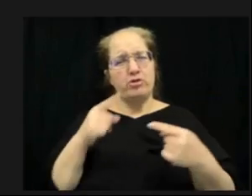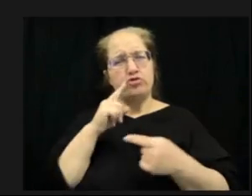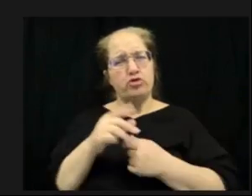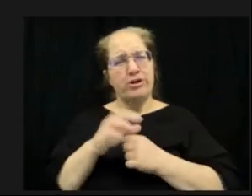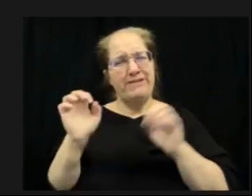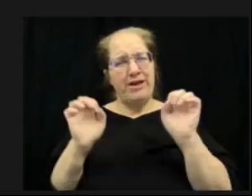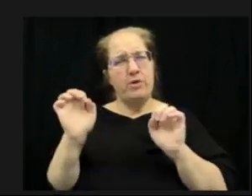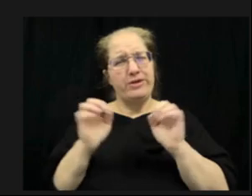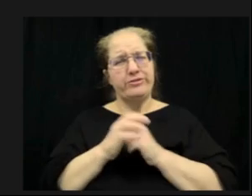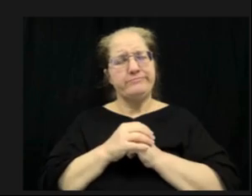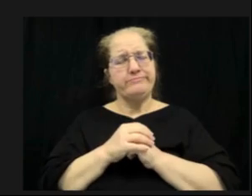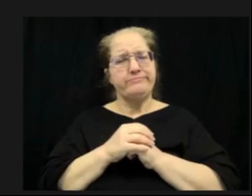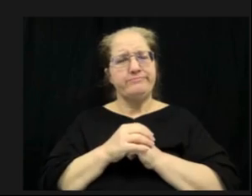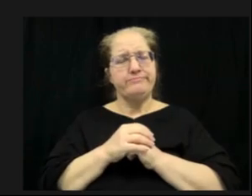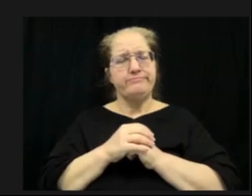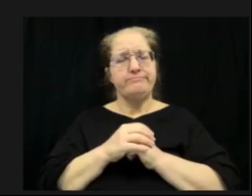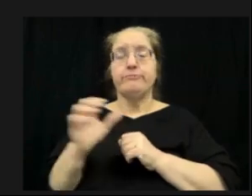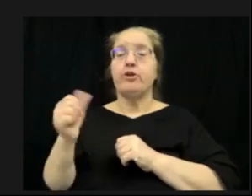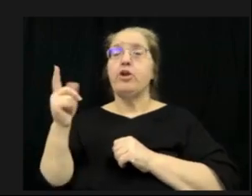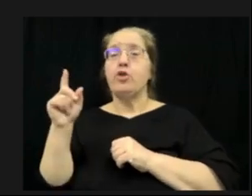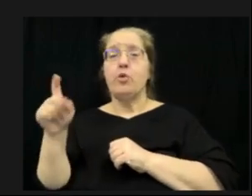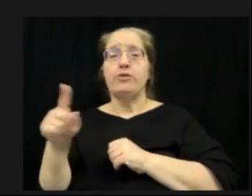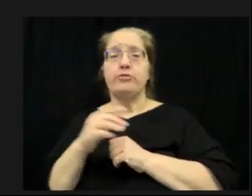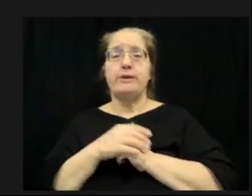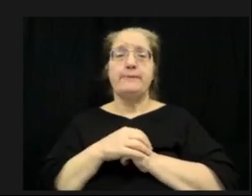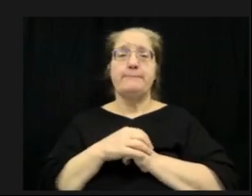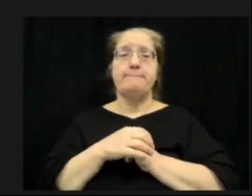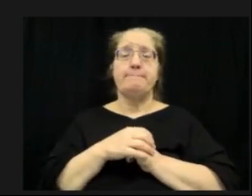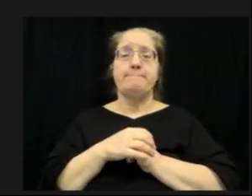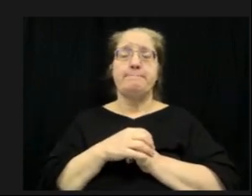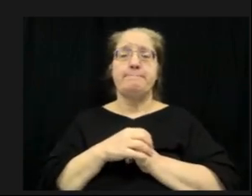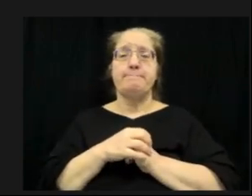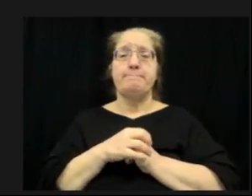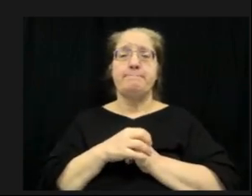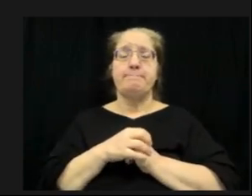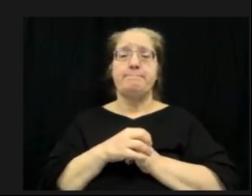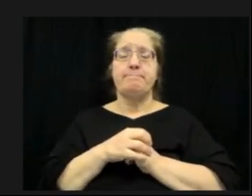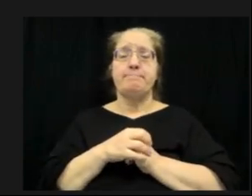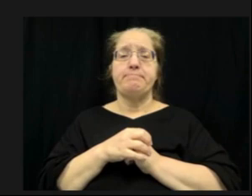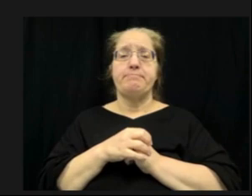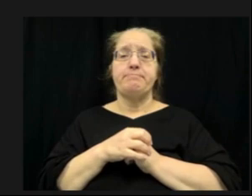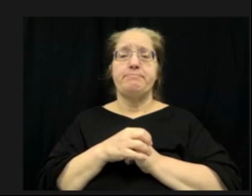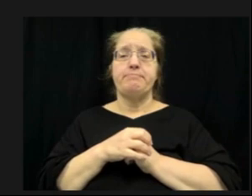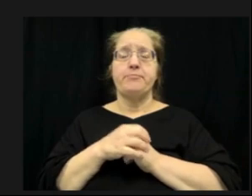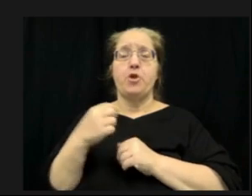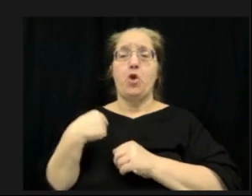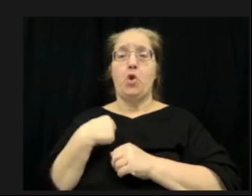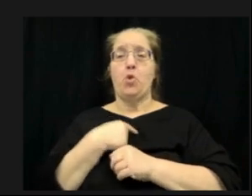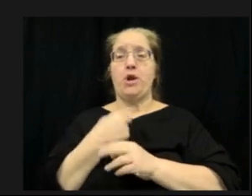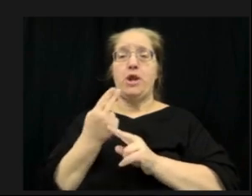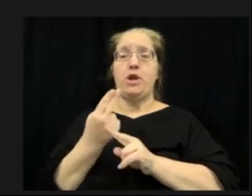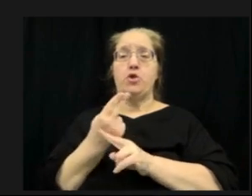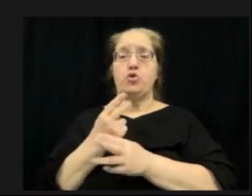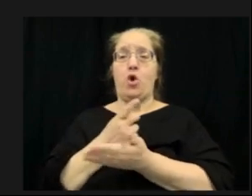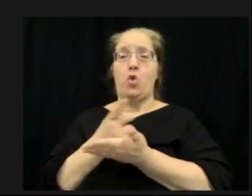So there's another question that seems very applicable to this week's situation. Mm-hmm. So we use weekly countdowns when there is